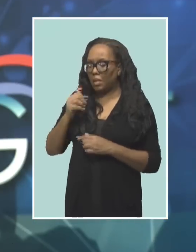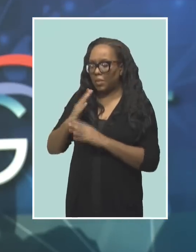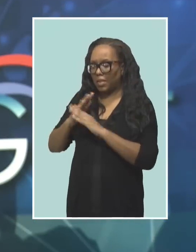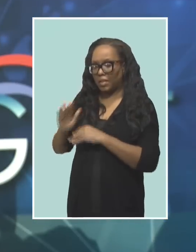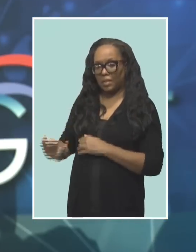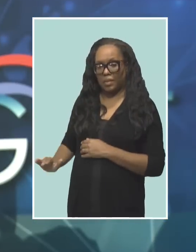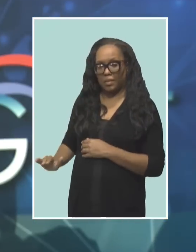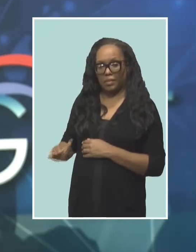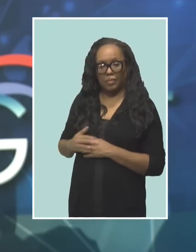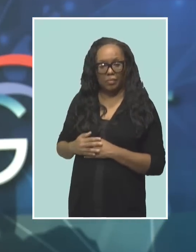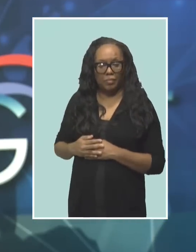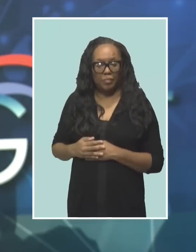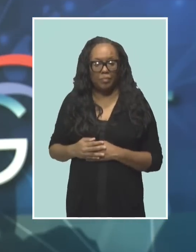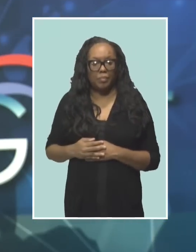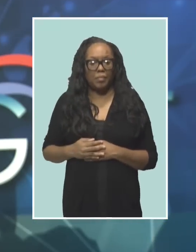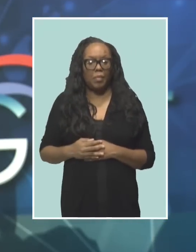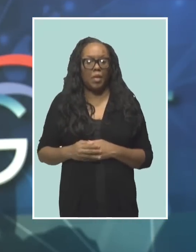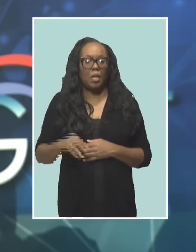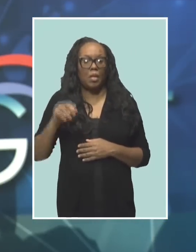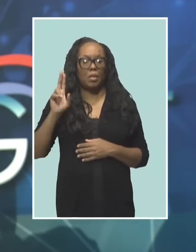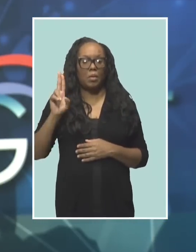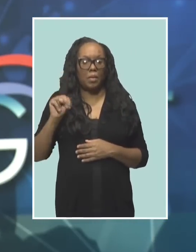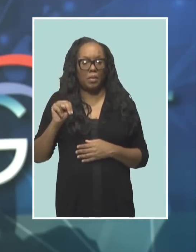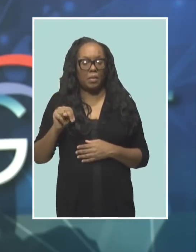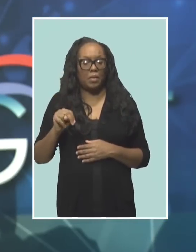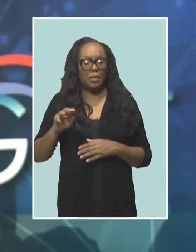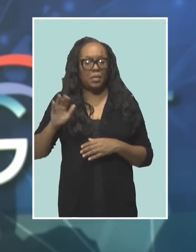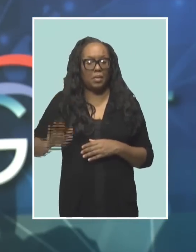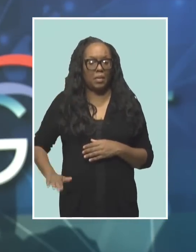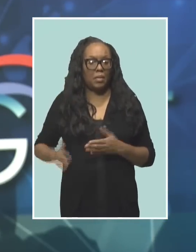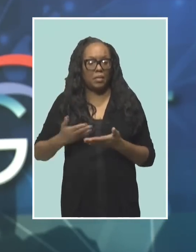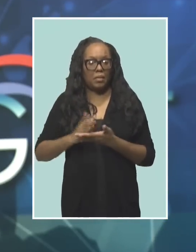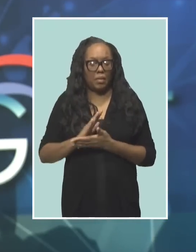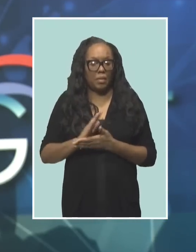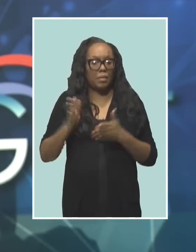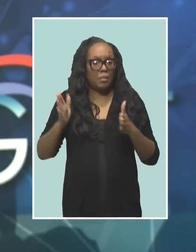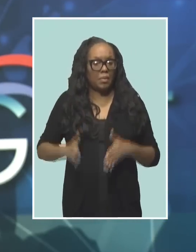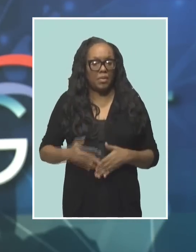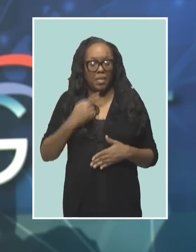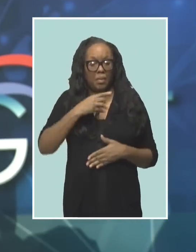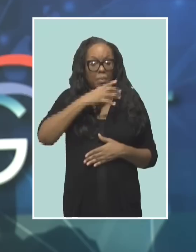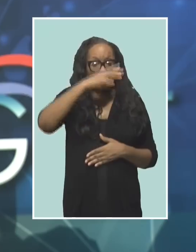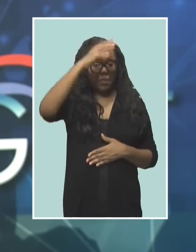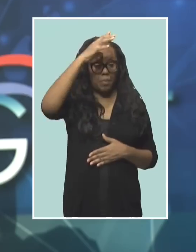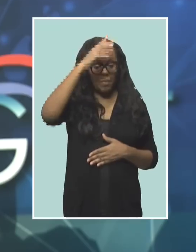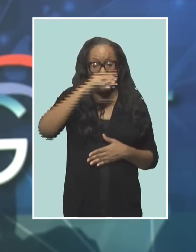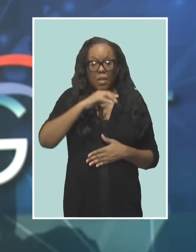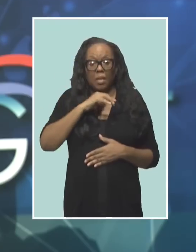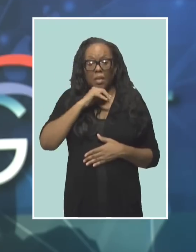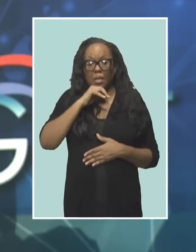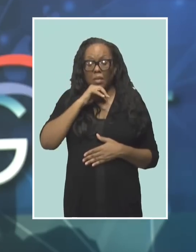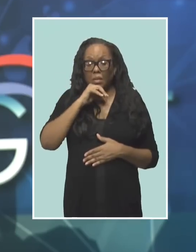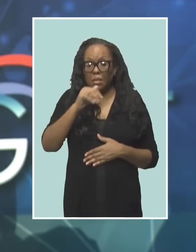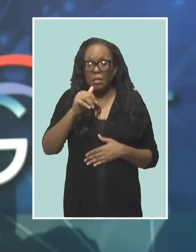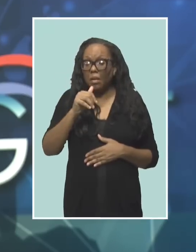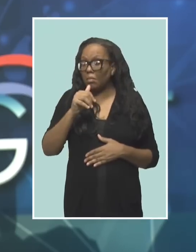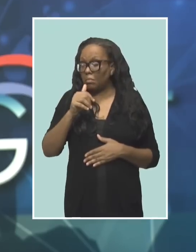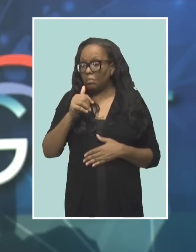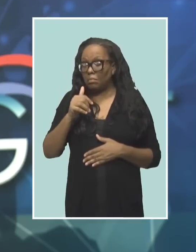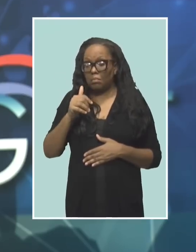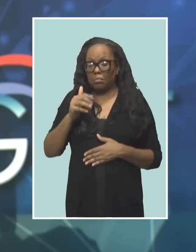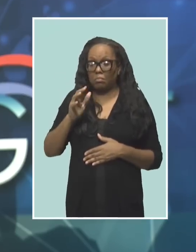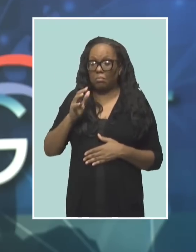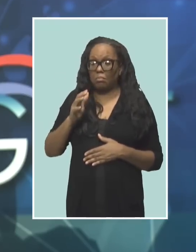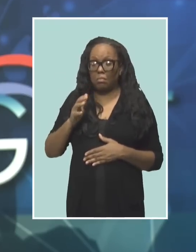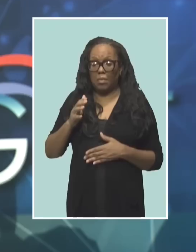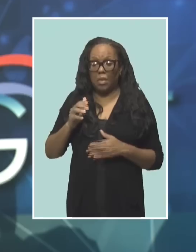Meanwhile, United Nations child rights expert Faith Marshall-Harris says parents and guardians not pursuing child abuse cases is not